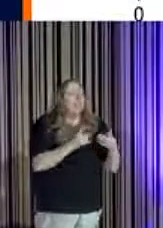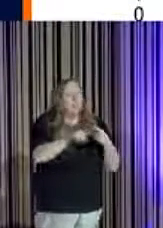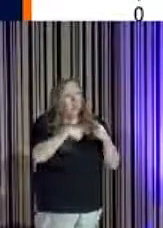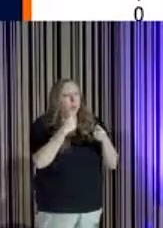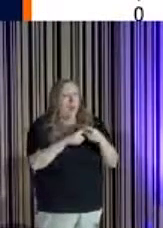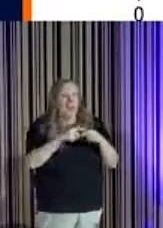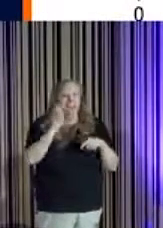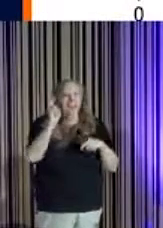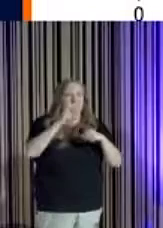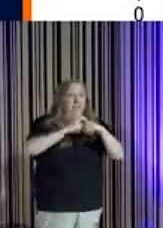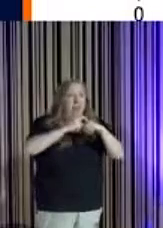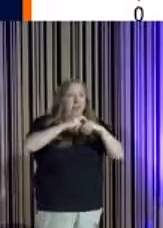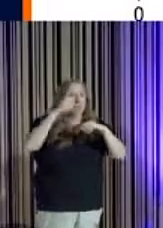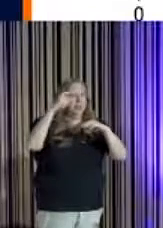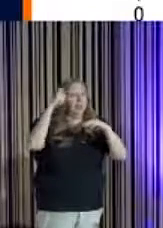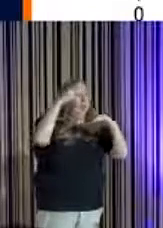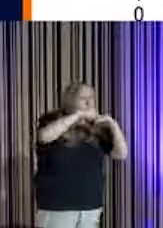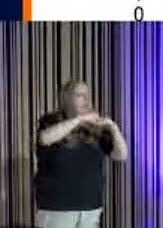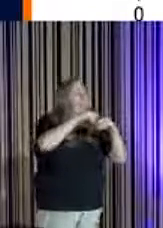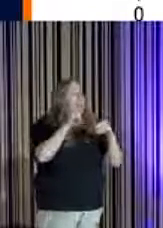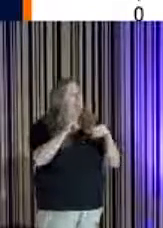is impacted by being grazed or not,